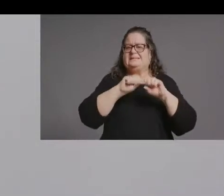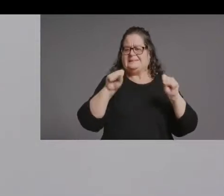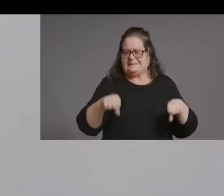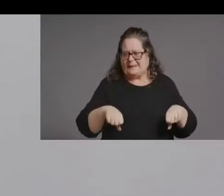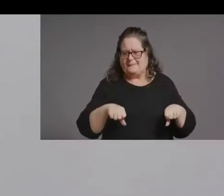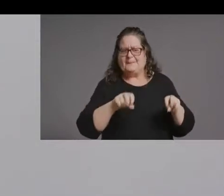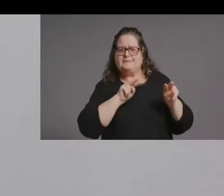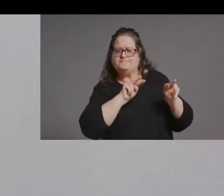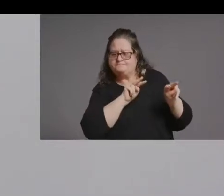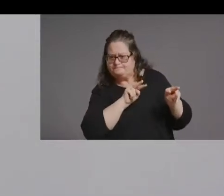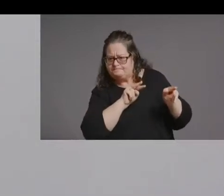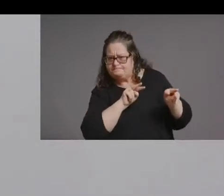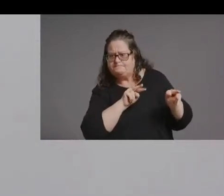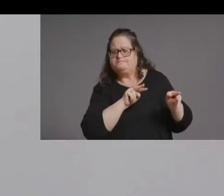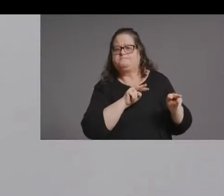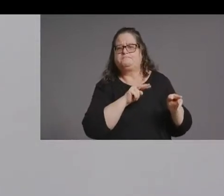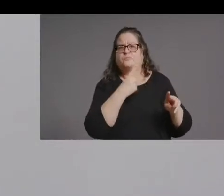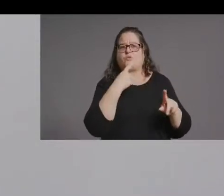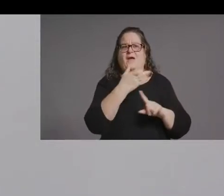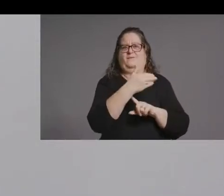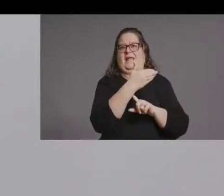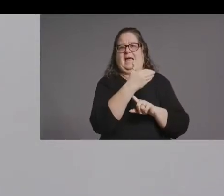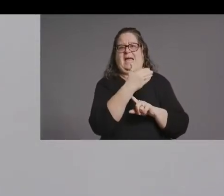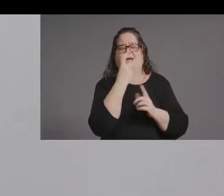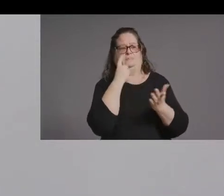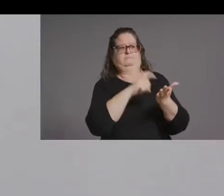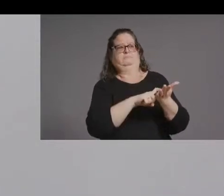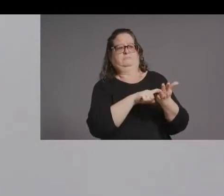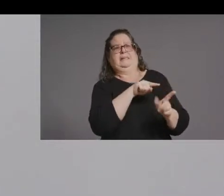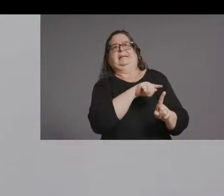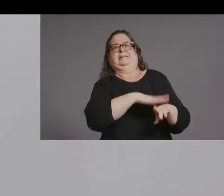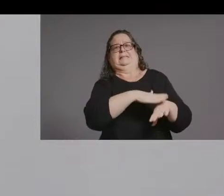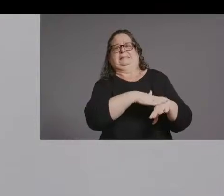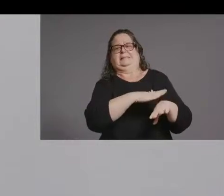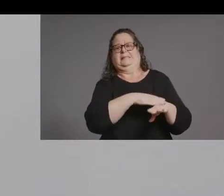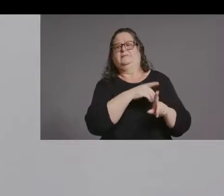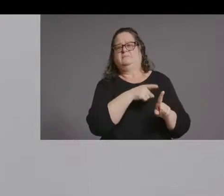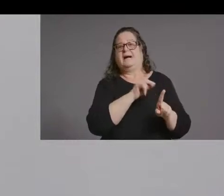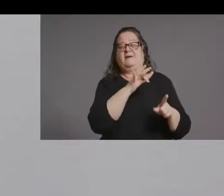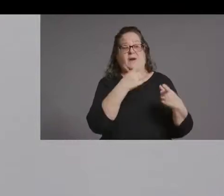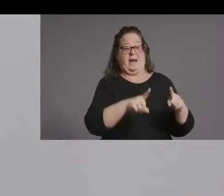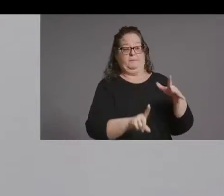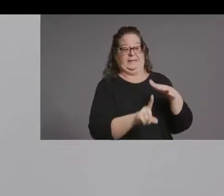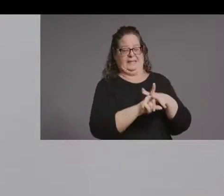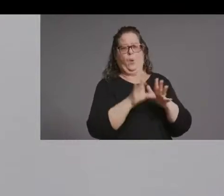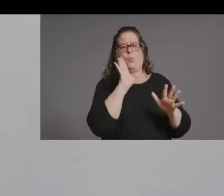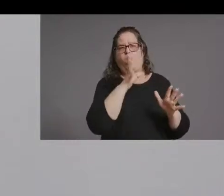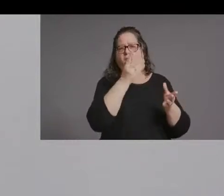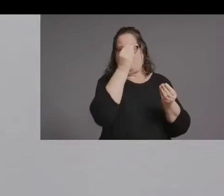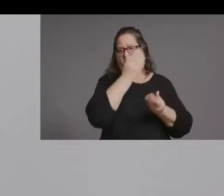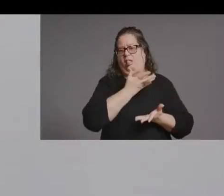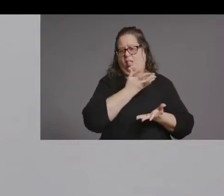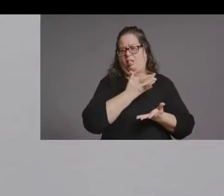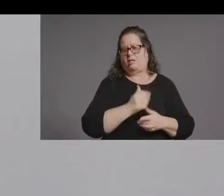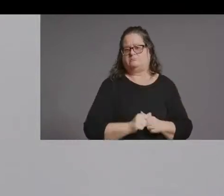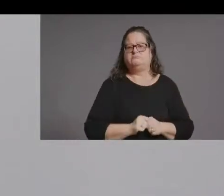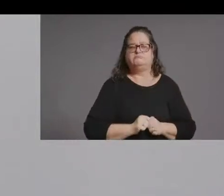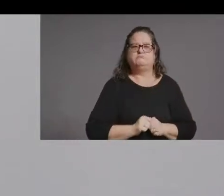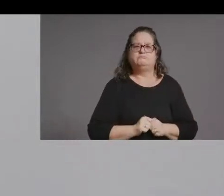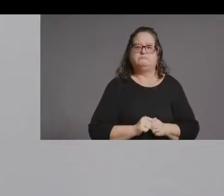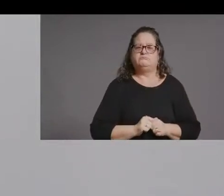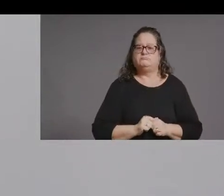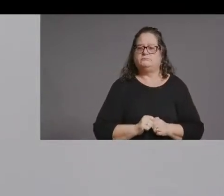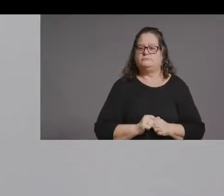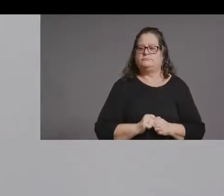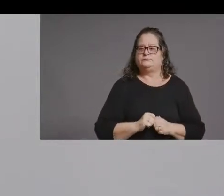on it to ensure the safety of the vaccine. And my last question has to do with homebound folks. So the Johnson & Johnson played a big role